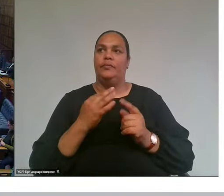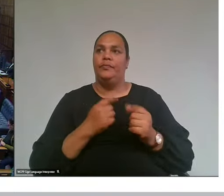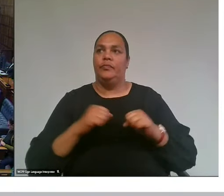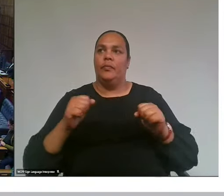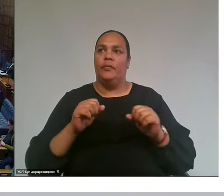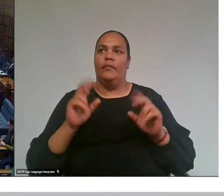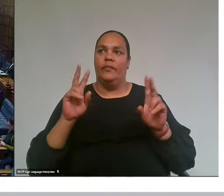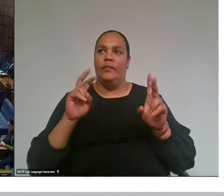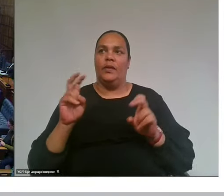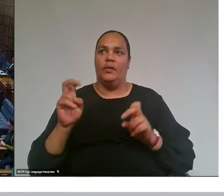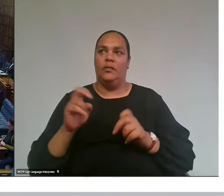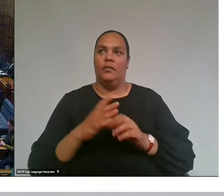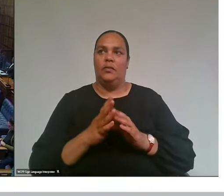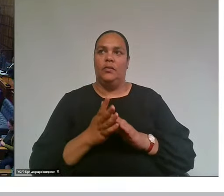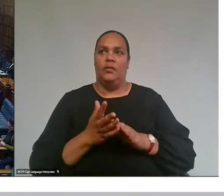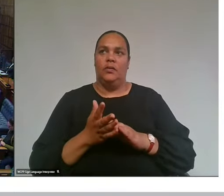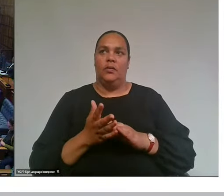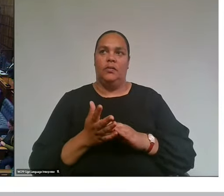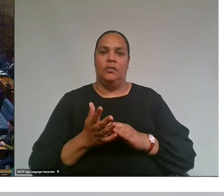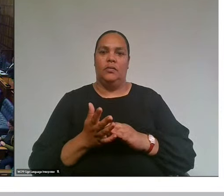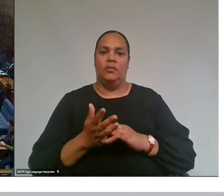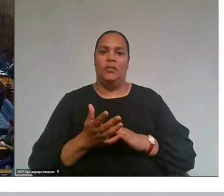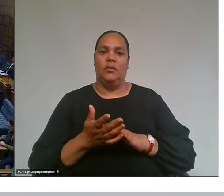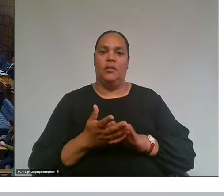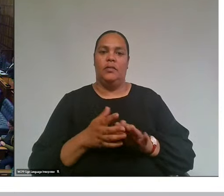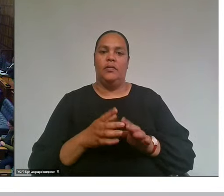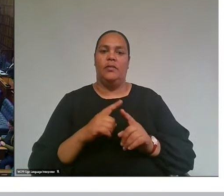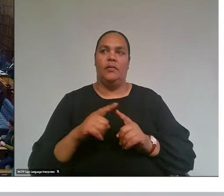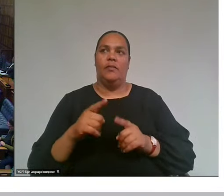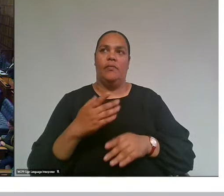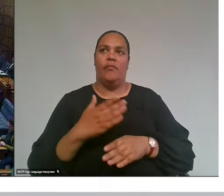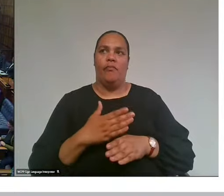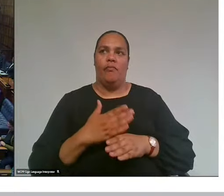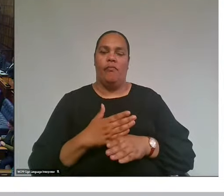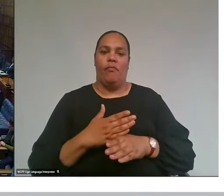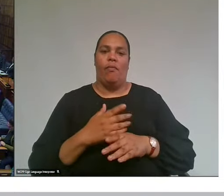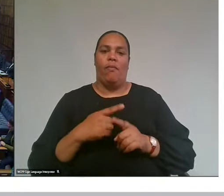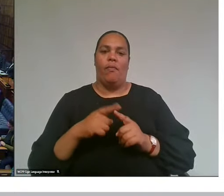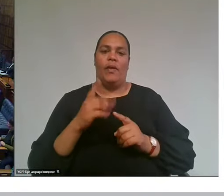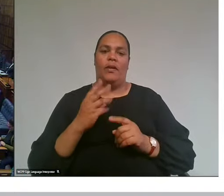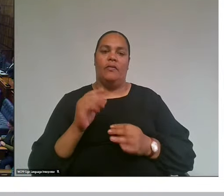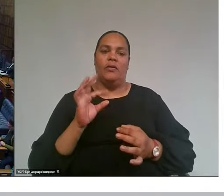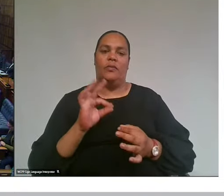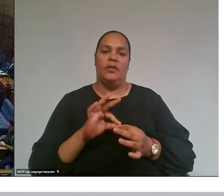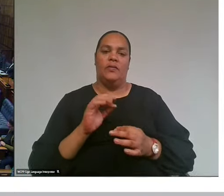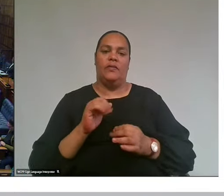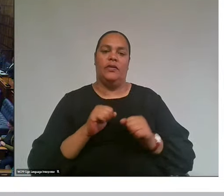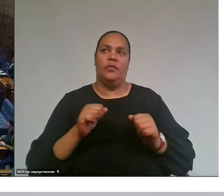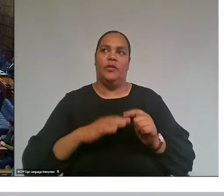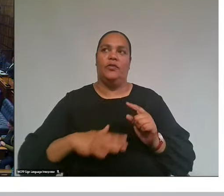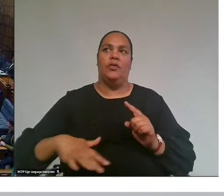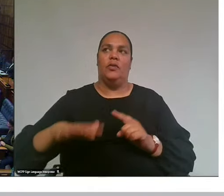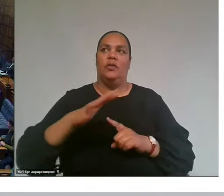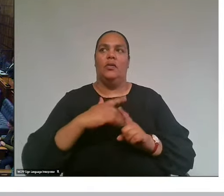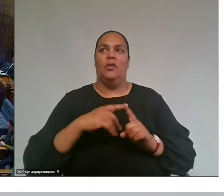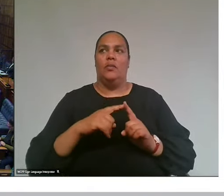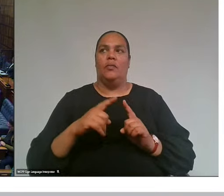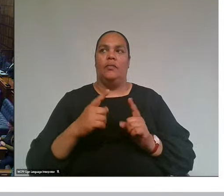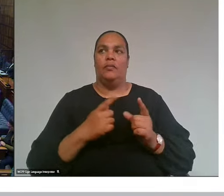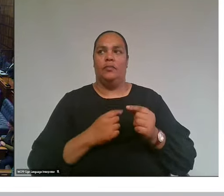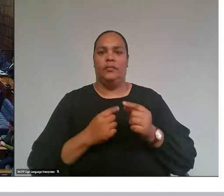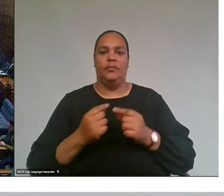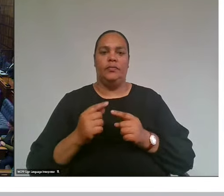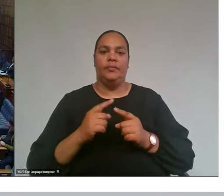issues so so the the growth for jobs has uh very specific uh spatial lens um and in fact it's